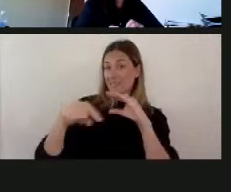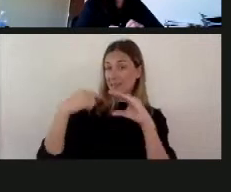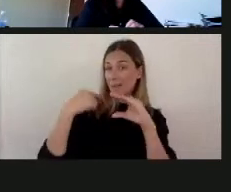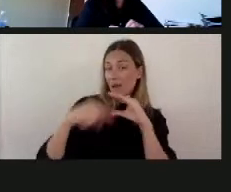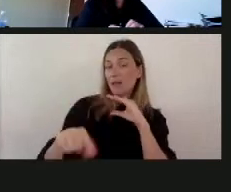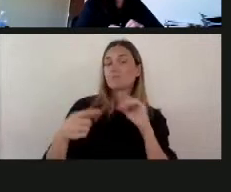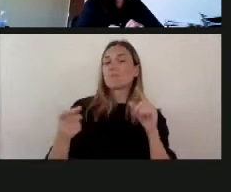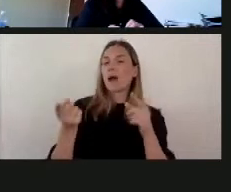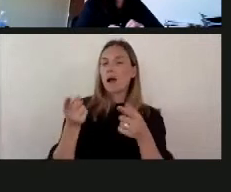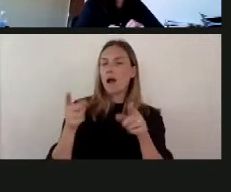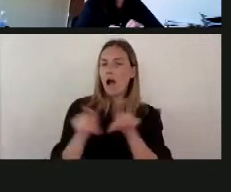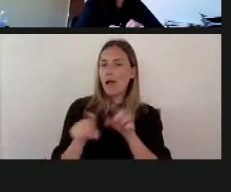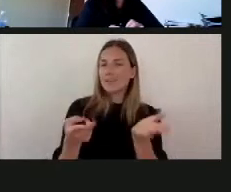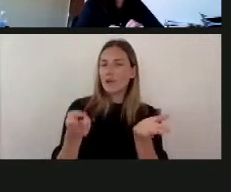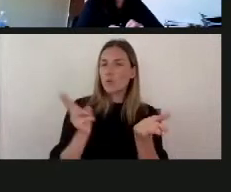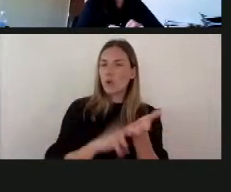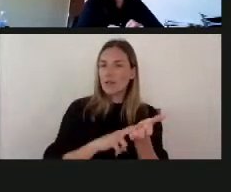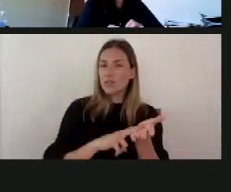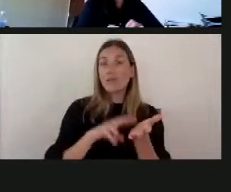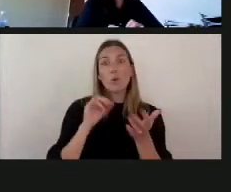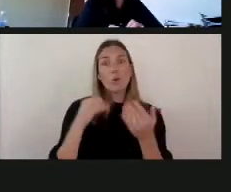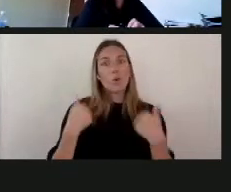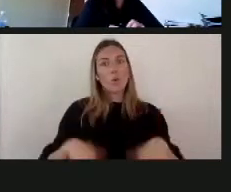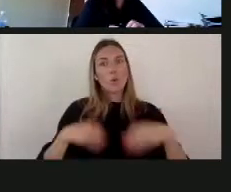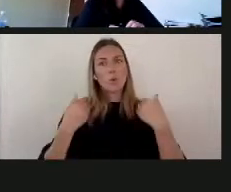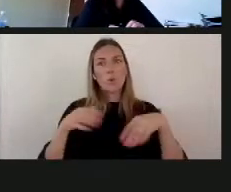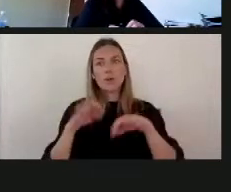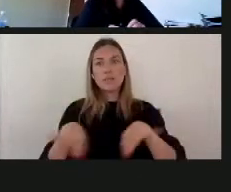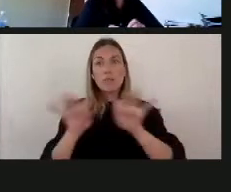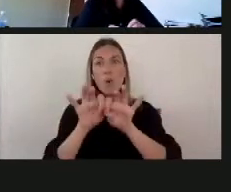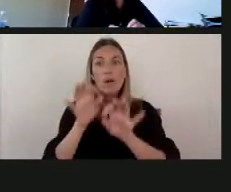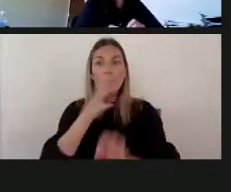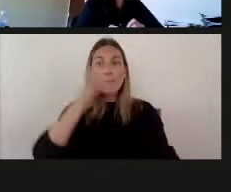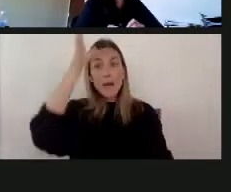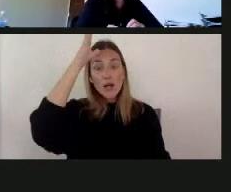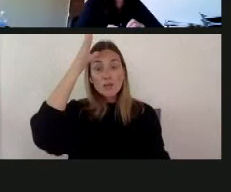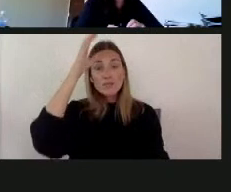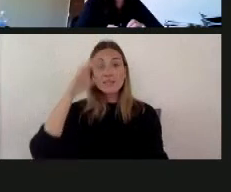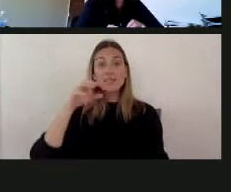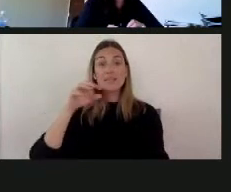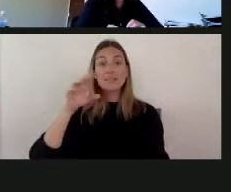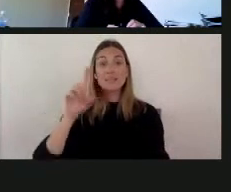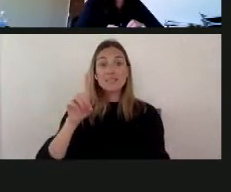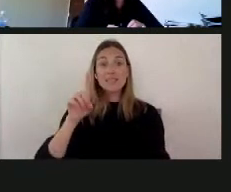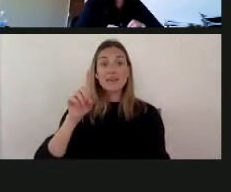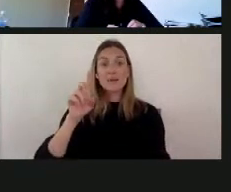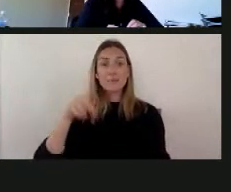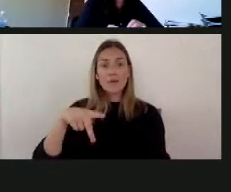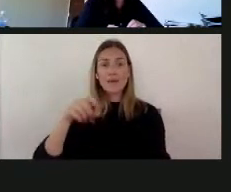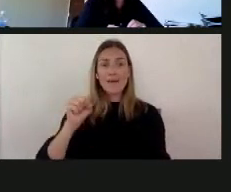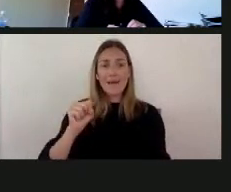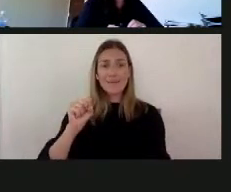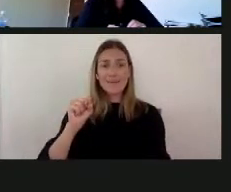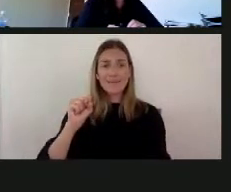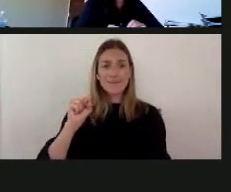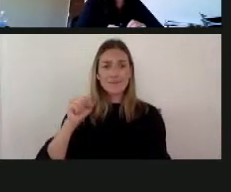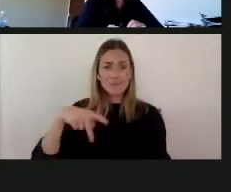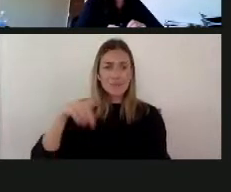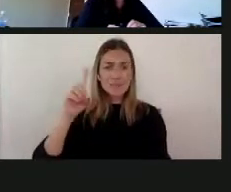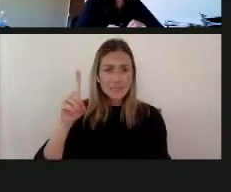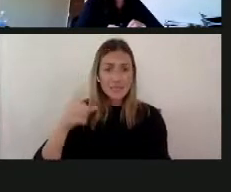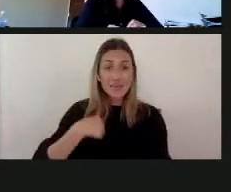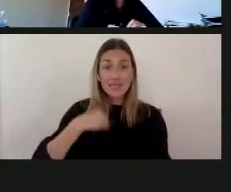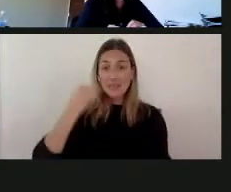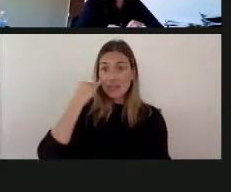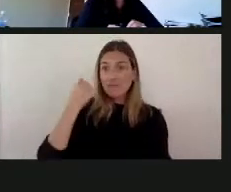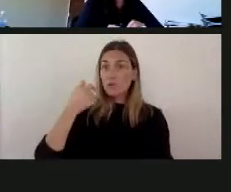register. And I think that's really important for our parents. So our parents that are in DPSCD, when you give your child permission to test,